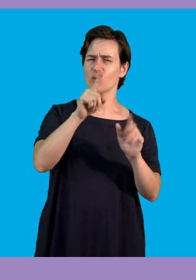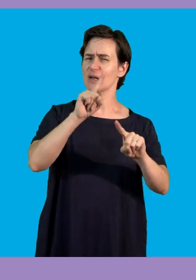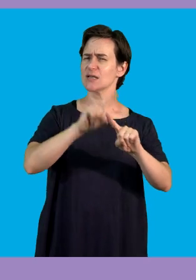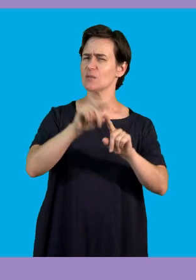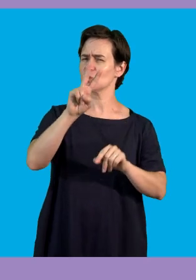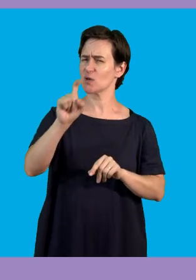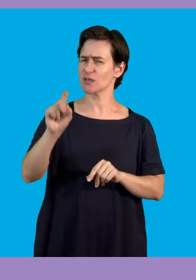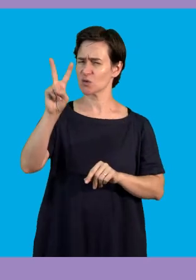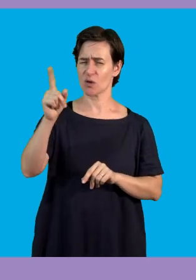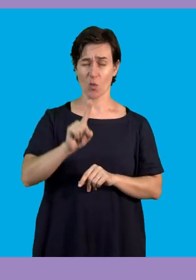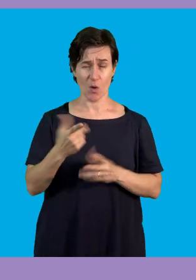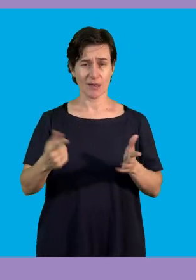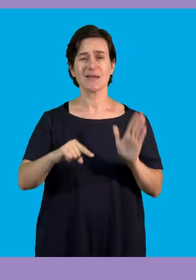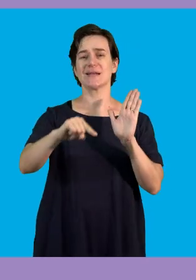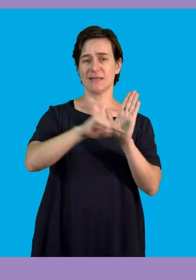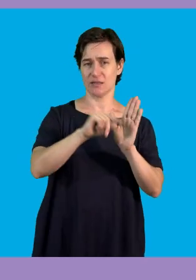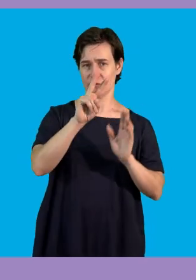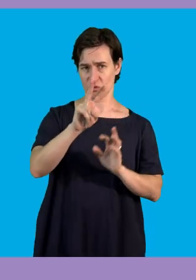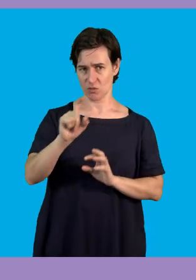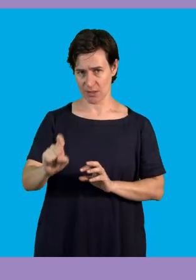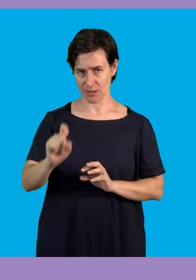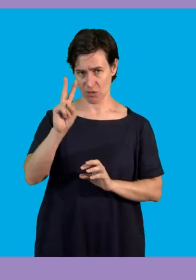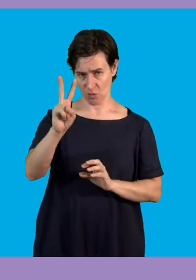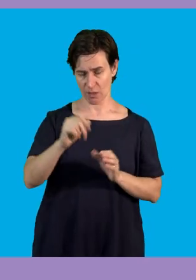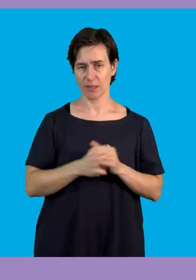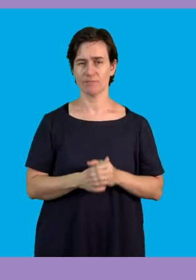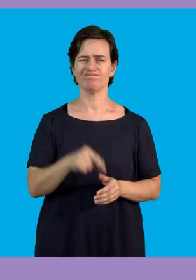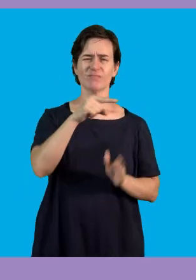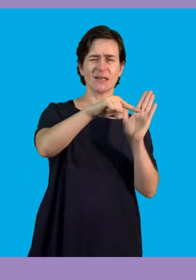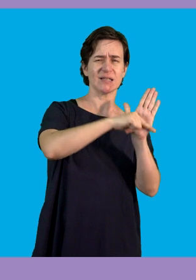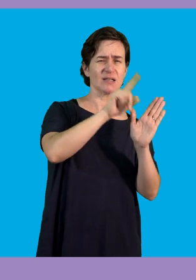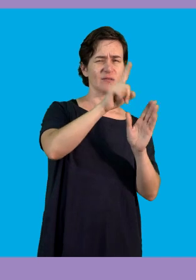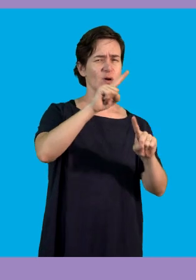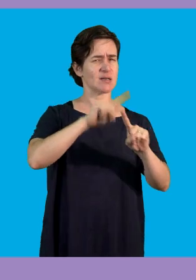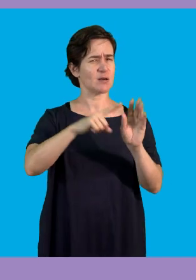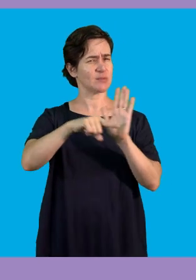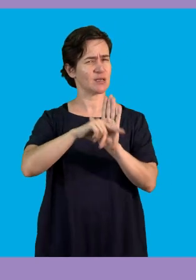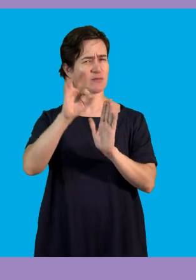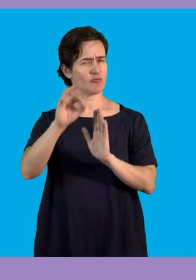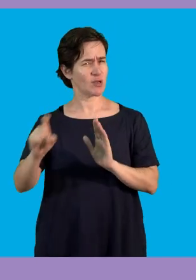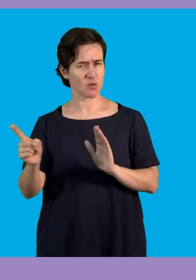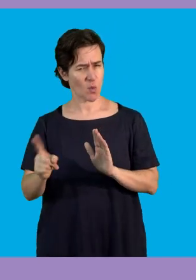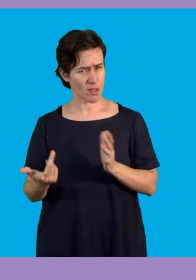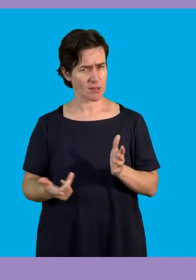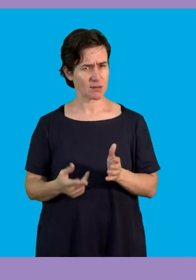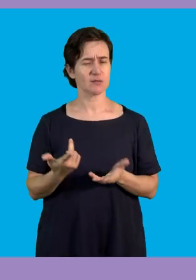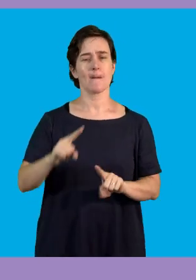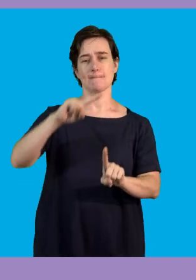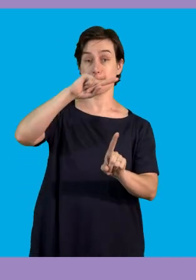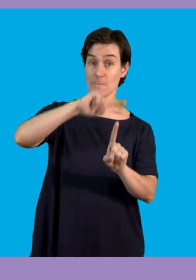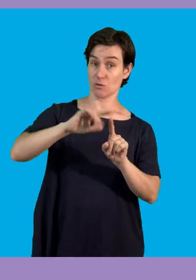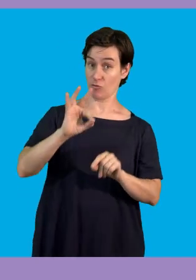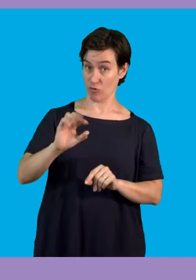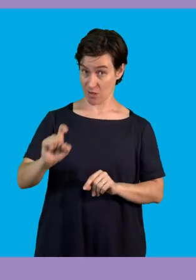by 2x squared, which would be negative 2x squared, and then negative 1 multiplied by negative 3x would